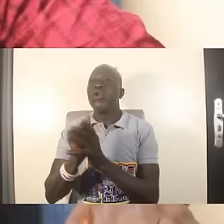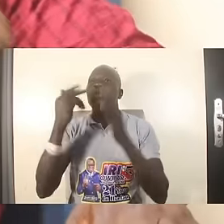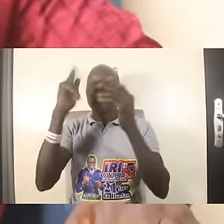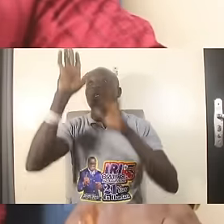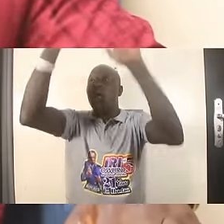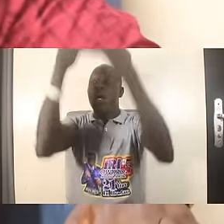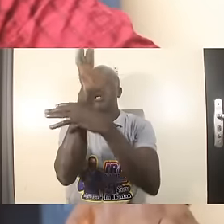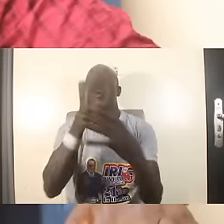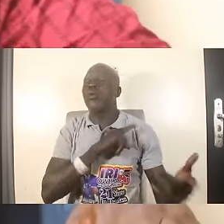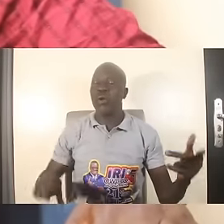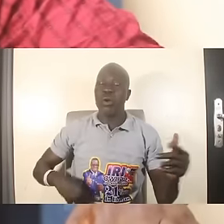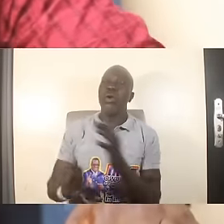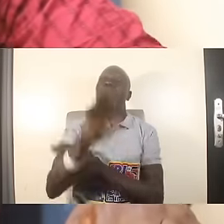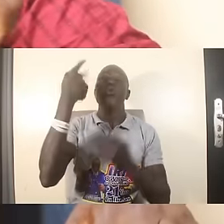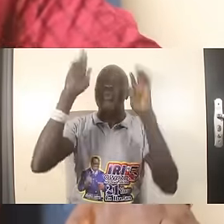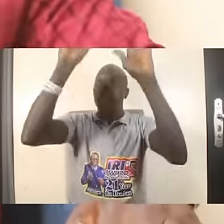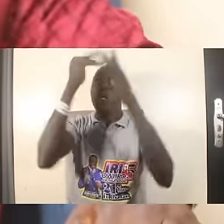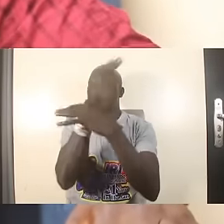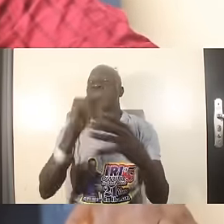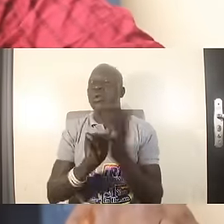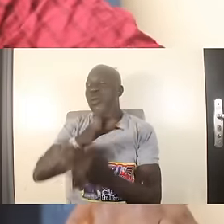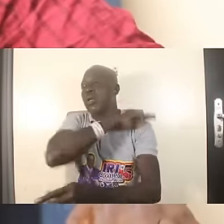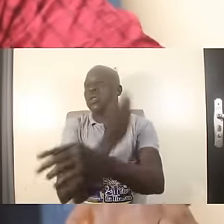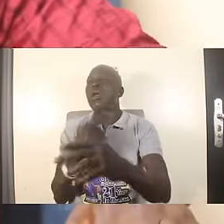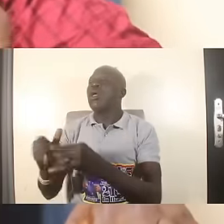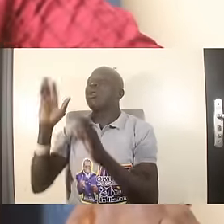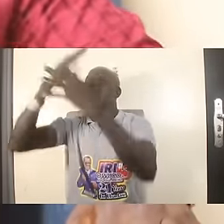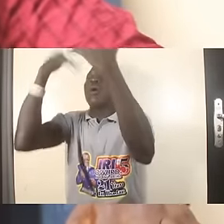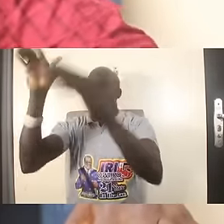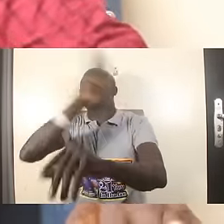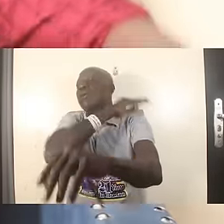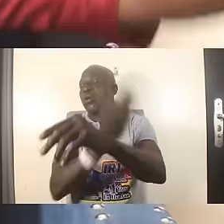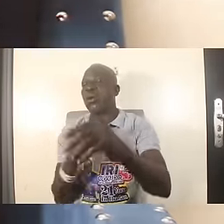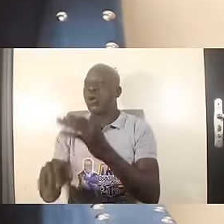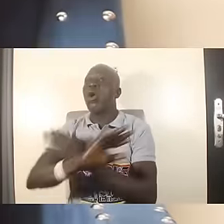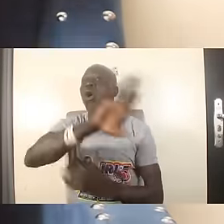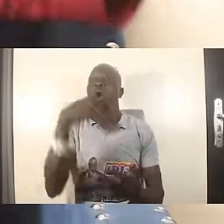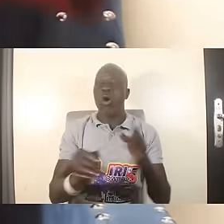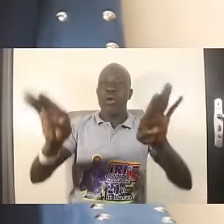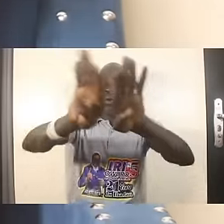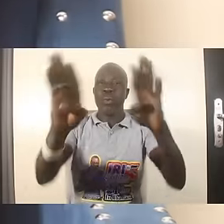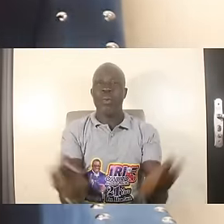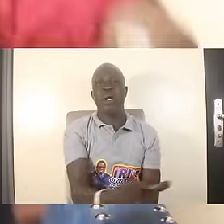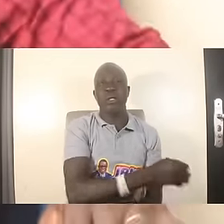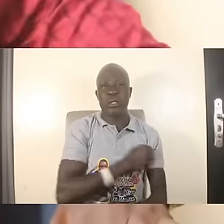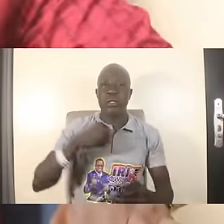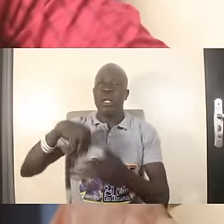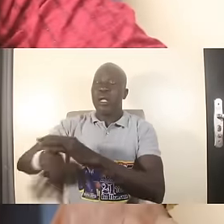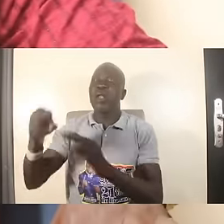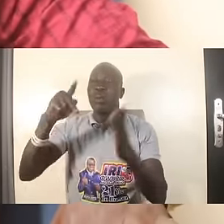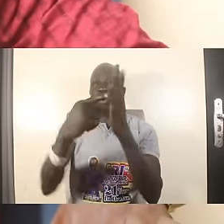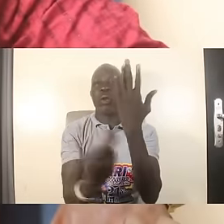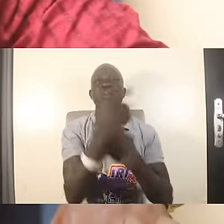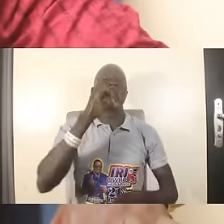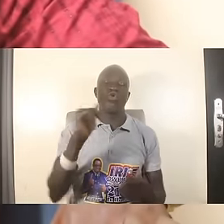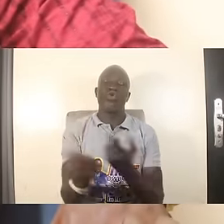them. Why you want Amen. Why you want Amen. Why you want Amen. All our branches that will